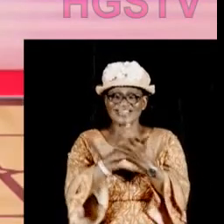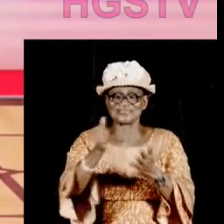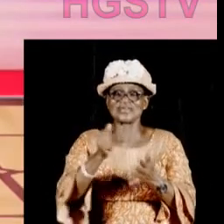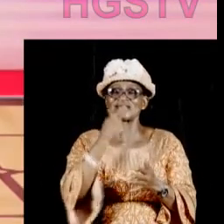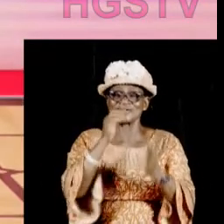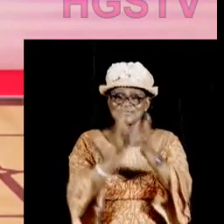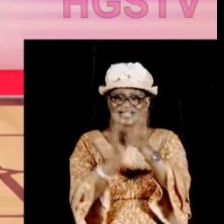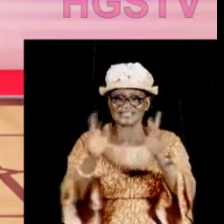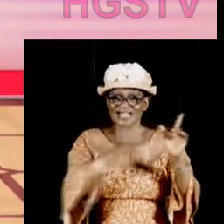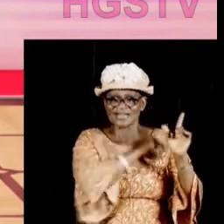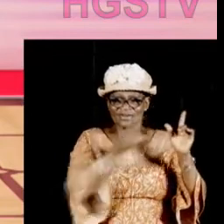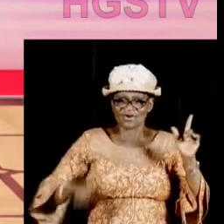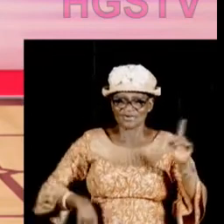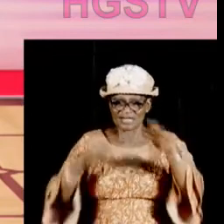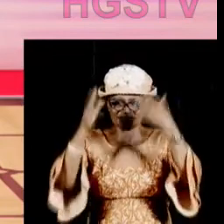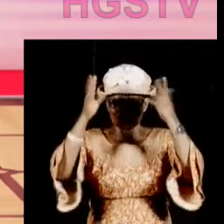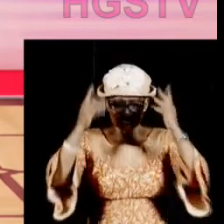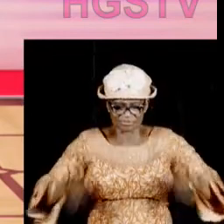Lord.